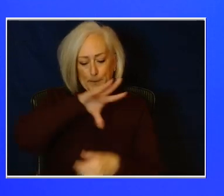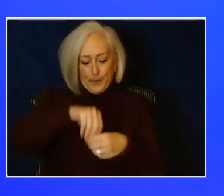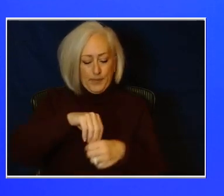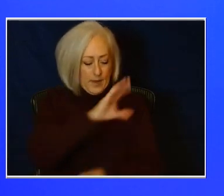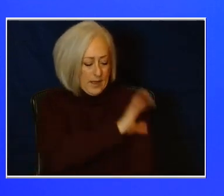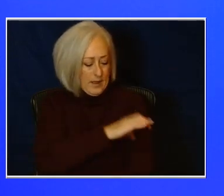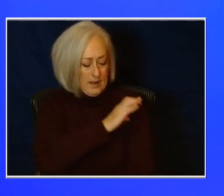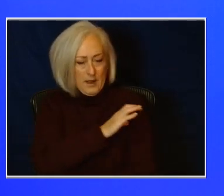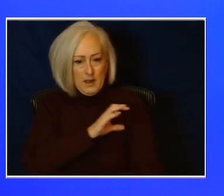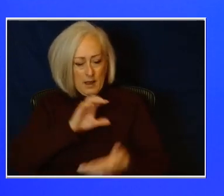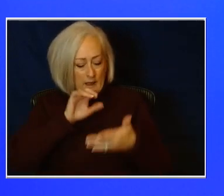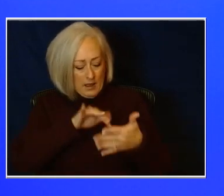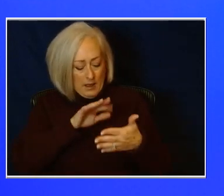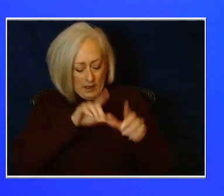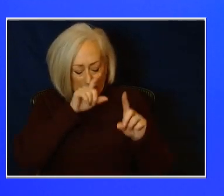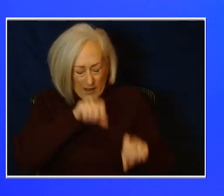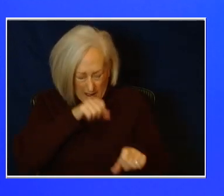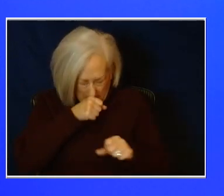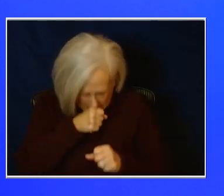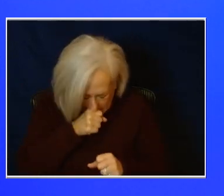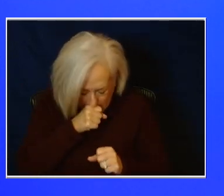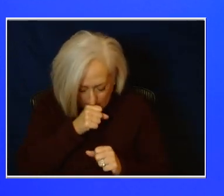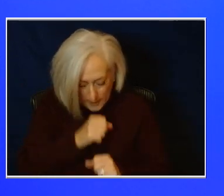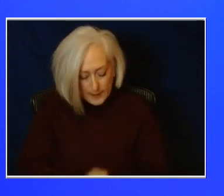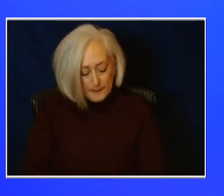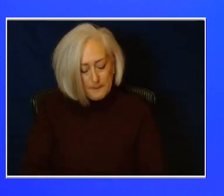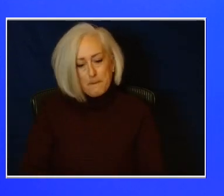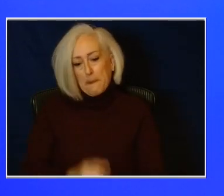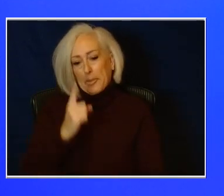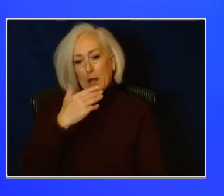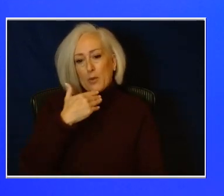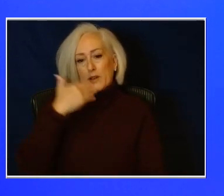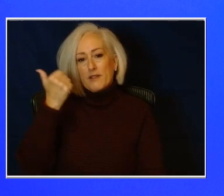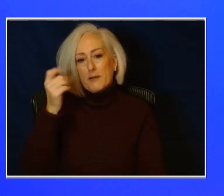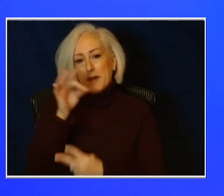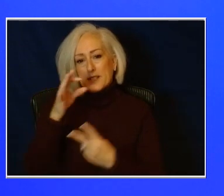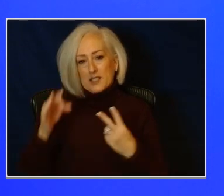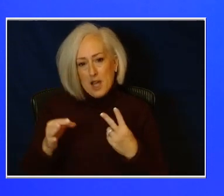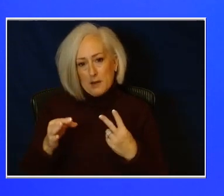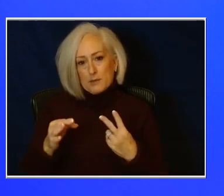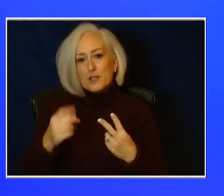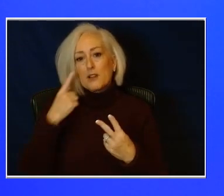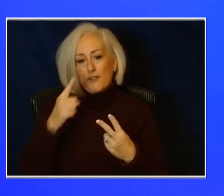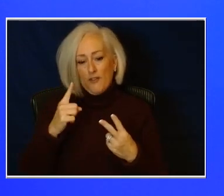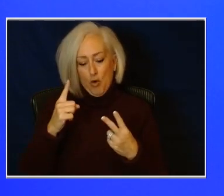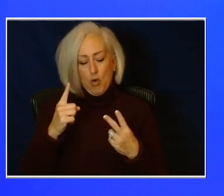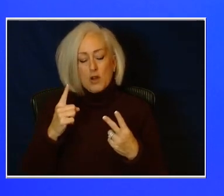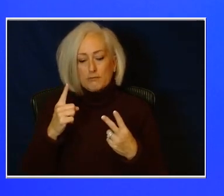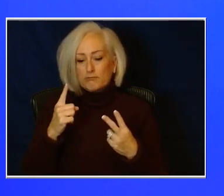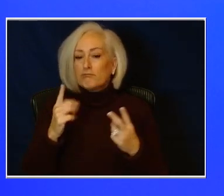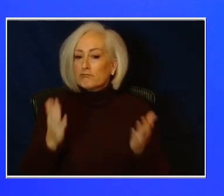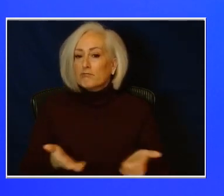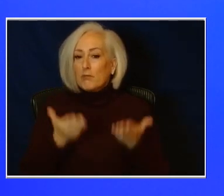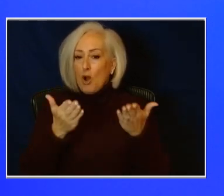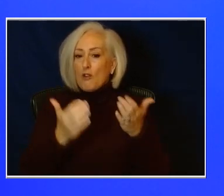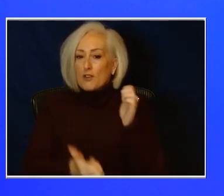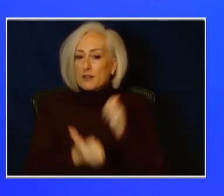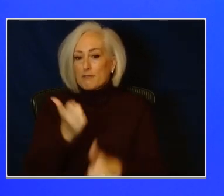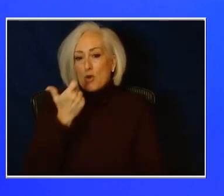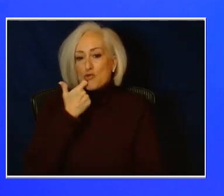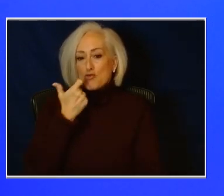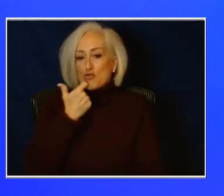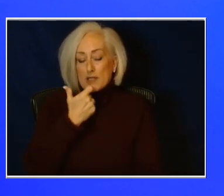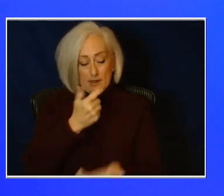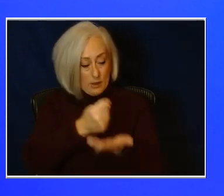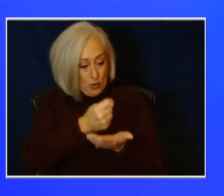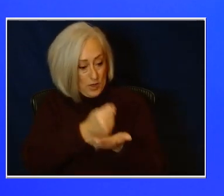the best option for them in terms of being able to offer the latest treatments